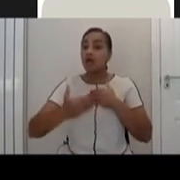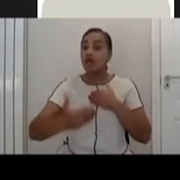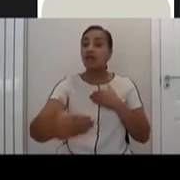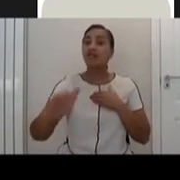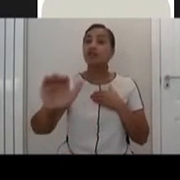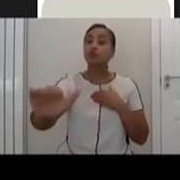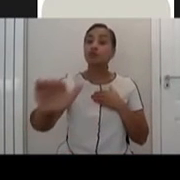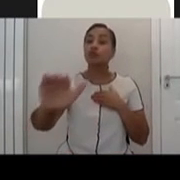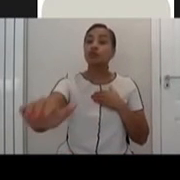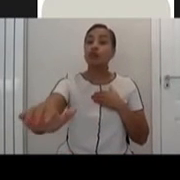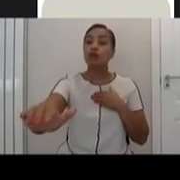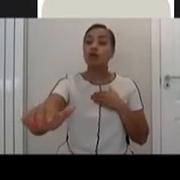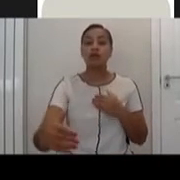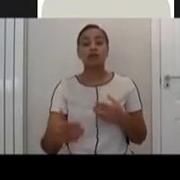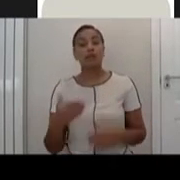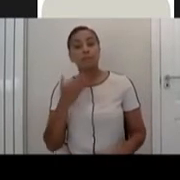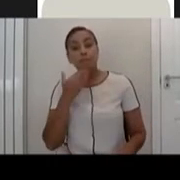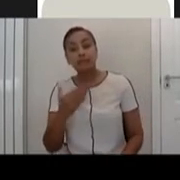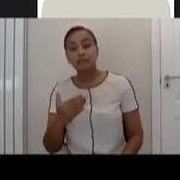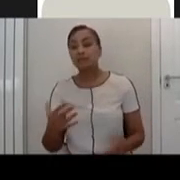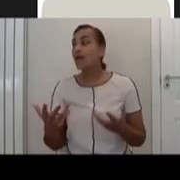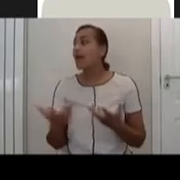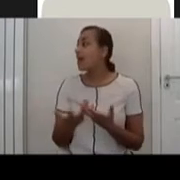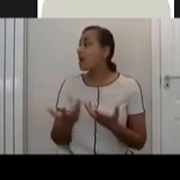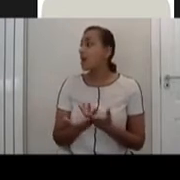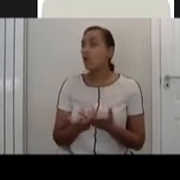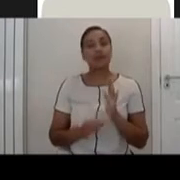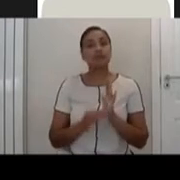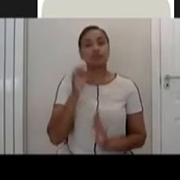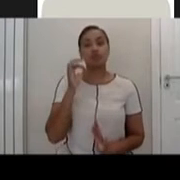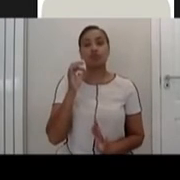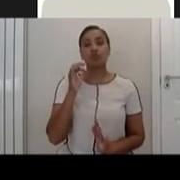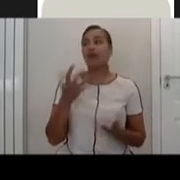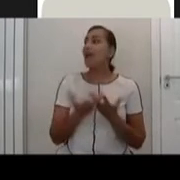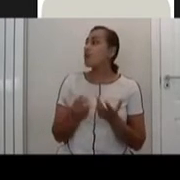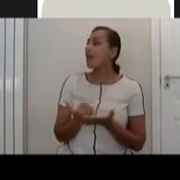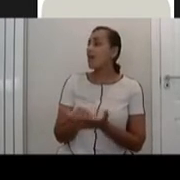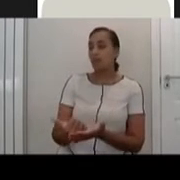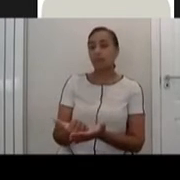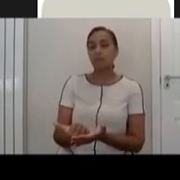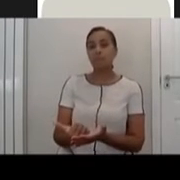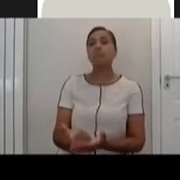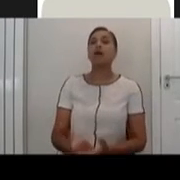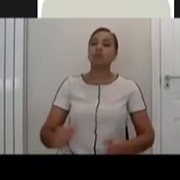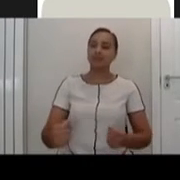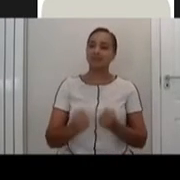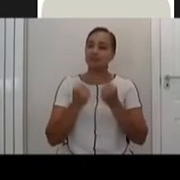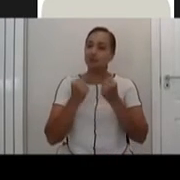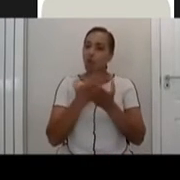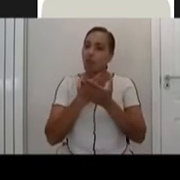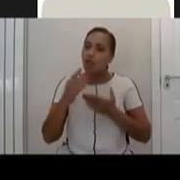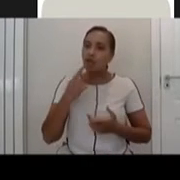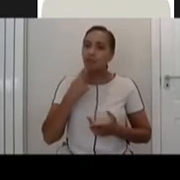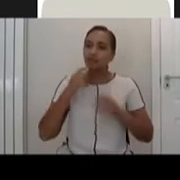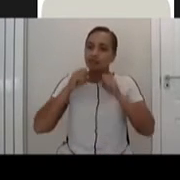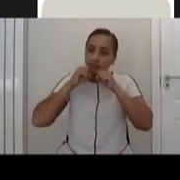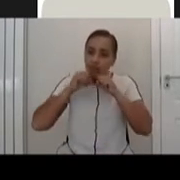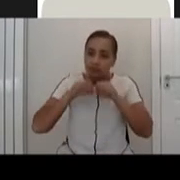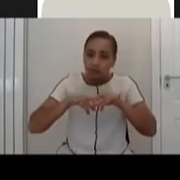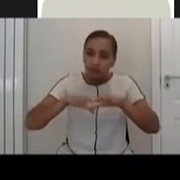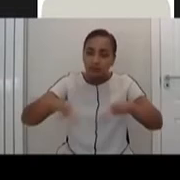yourselves, and if you can come back to us and say how we can help you, but to disseminate those messages across the community, and particularly in